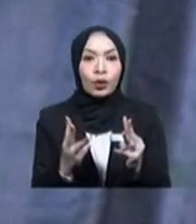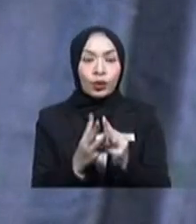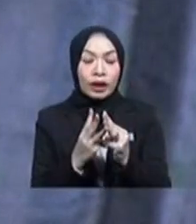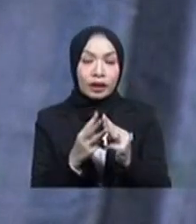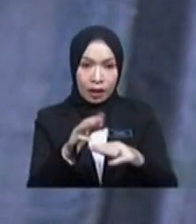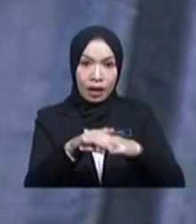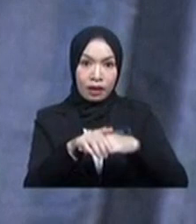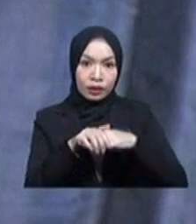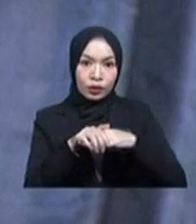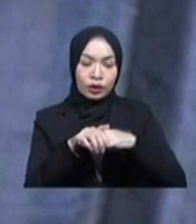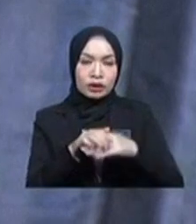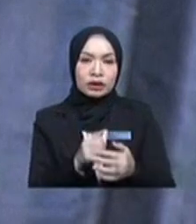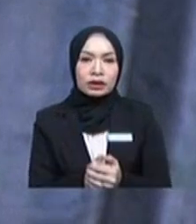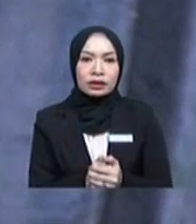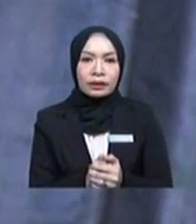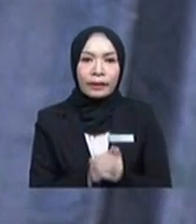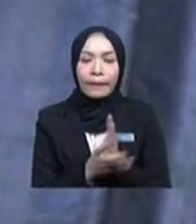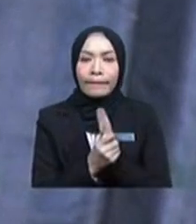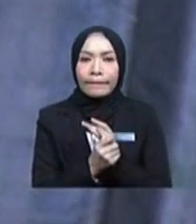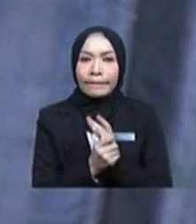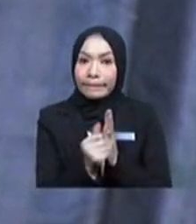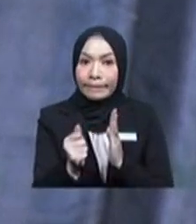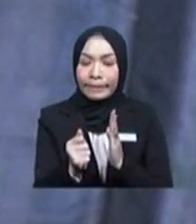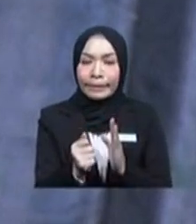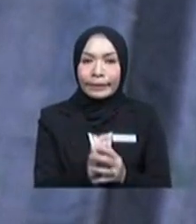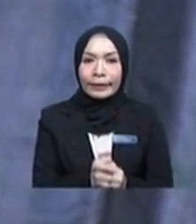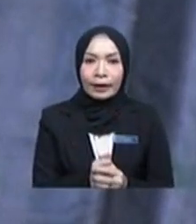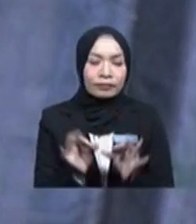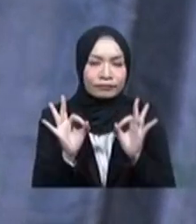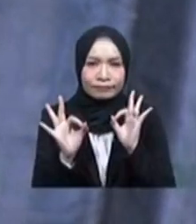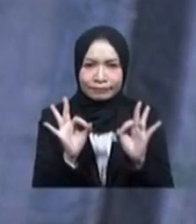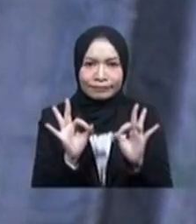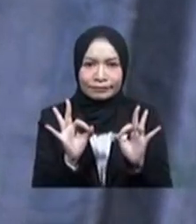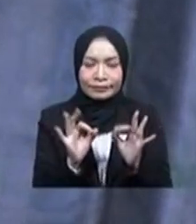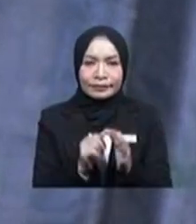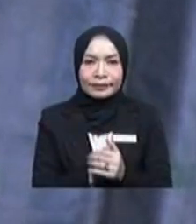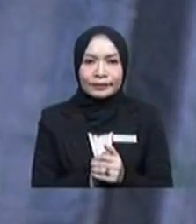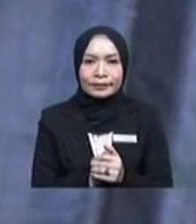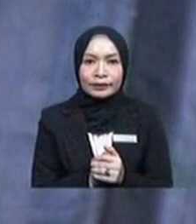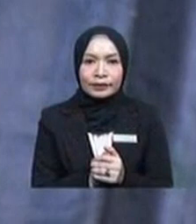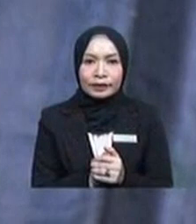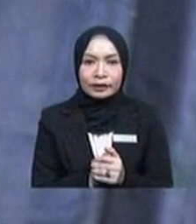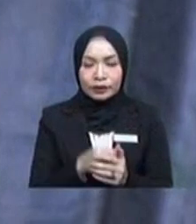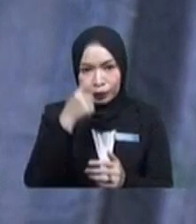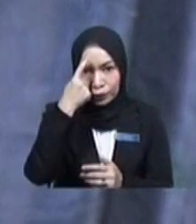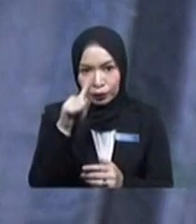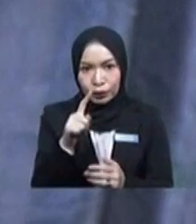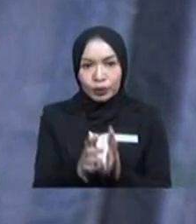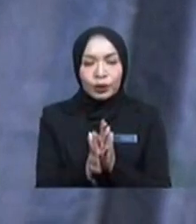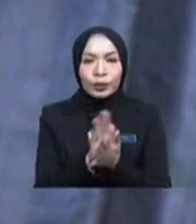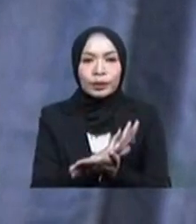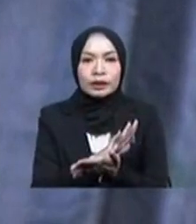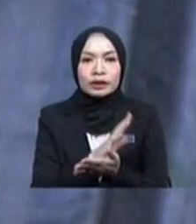proficiency and competencies needed to develop our students' English language proficiency to be of